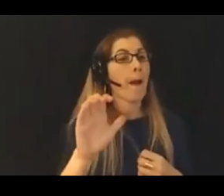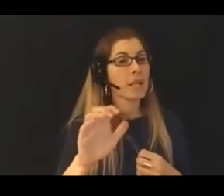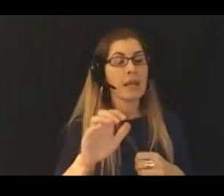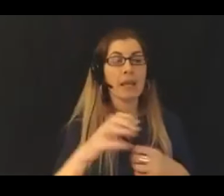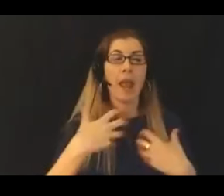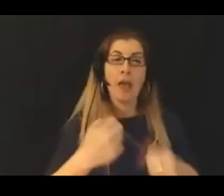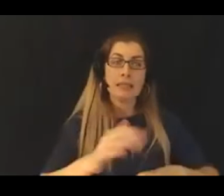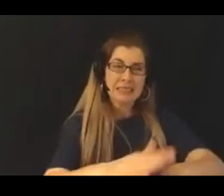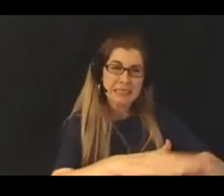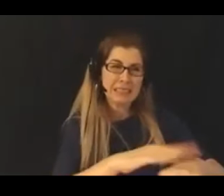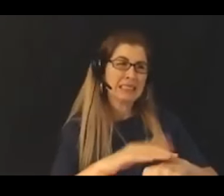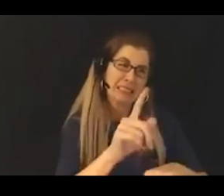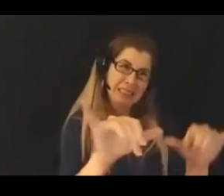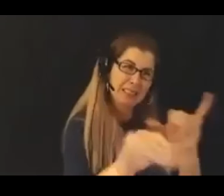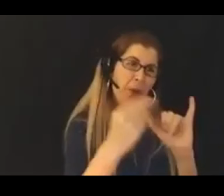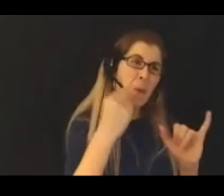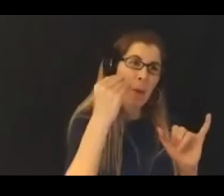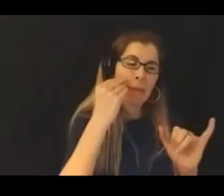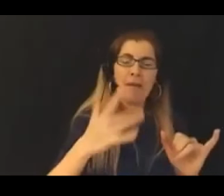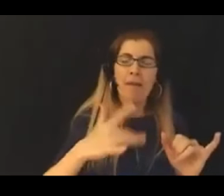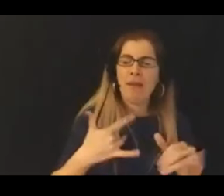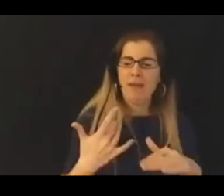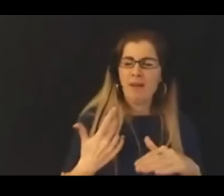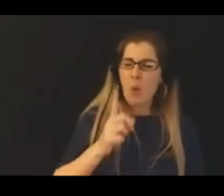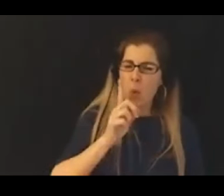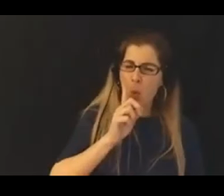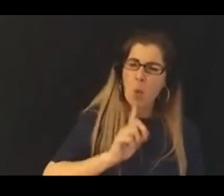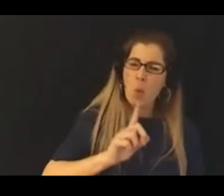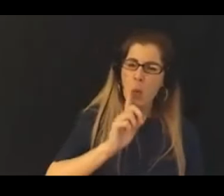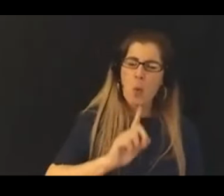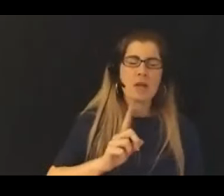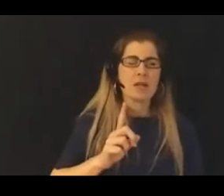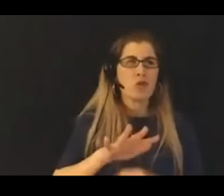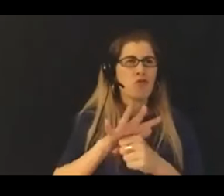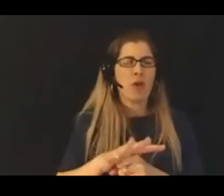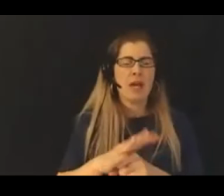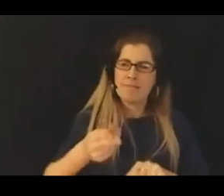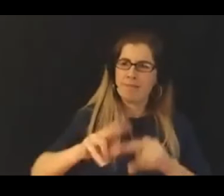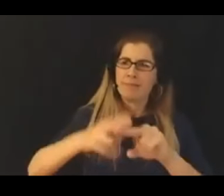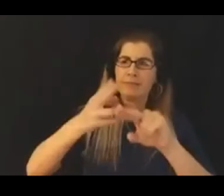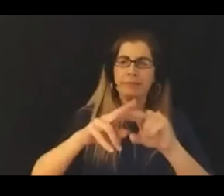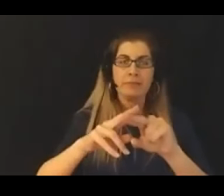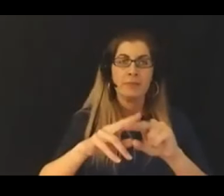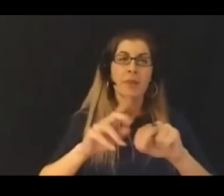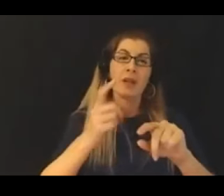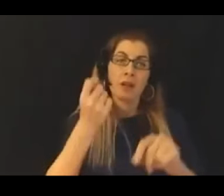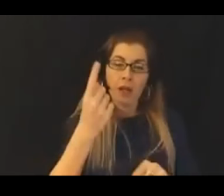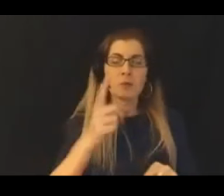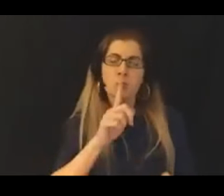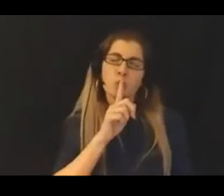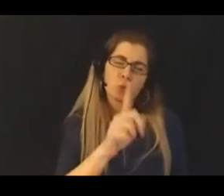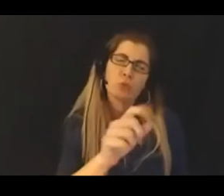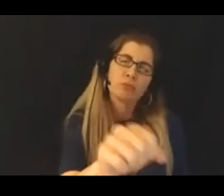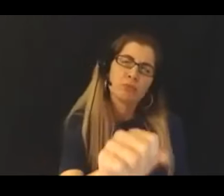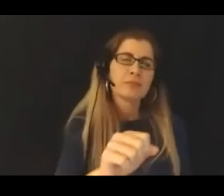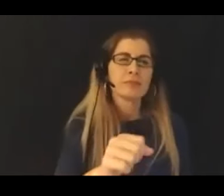make people feel isolated and lonely and can increase stress and anxiety. However, these actions are necessary to reduce the spread